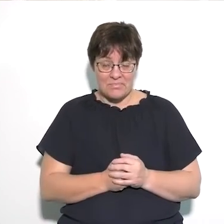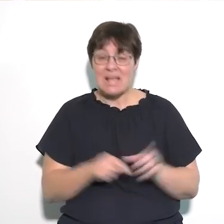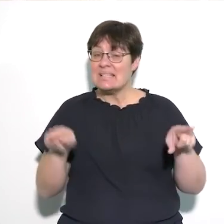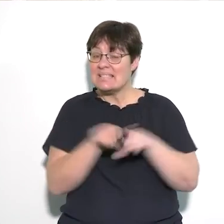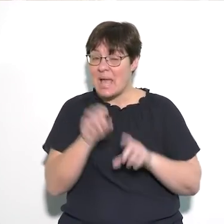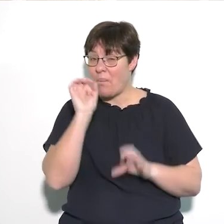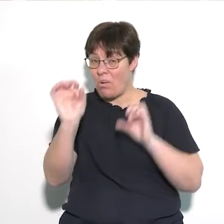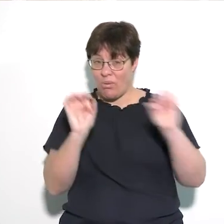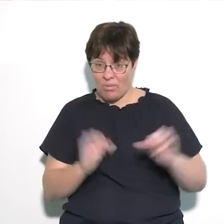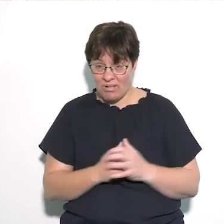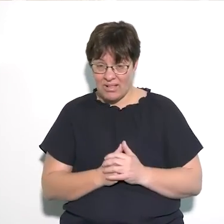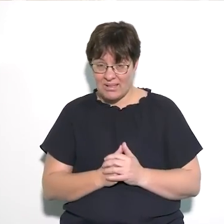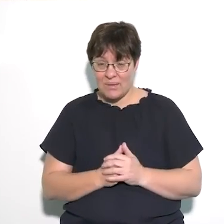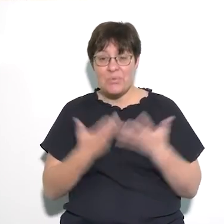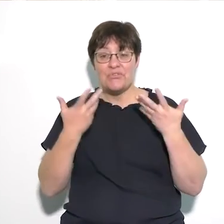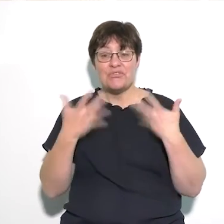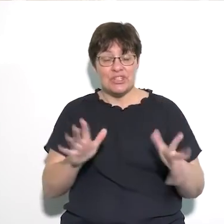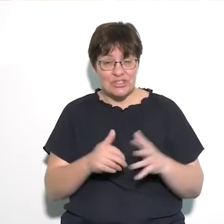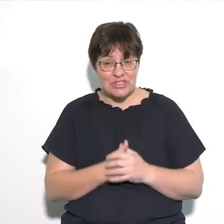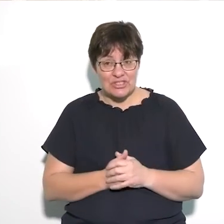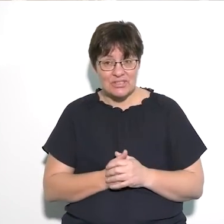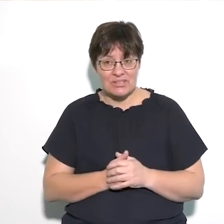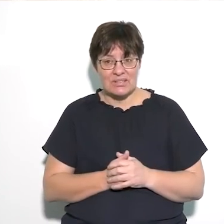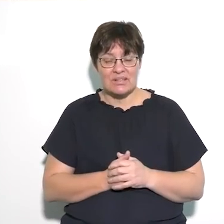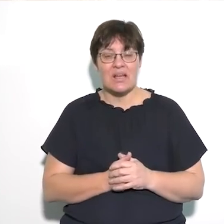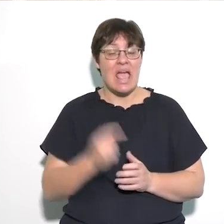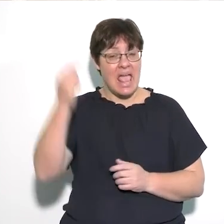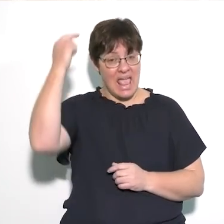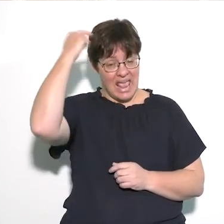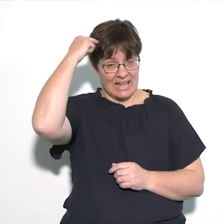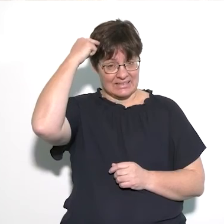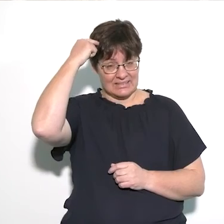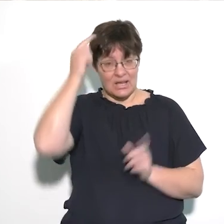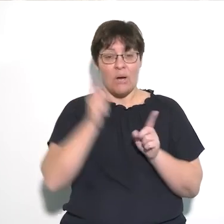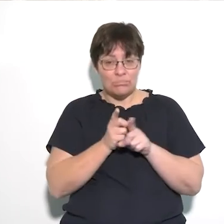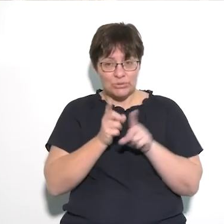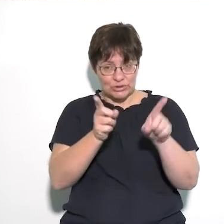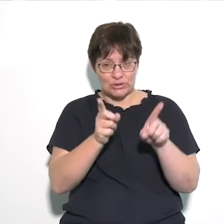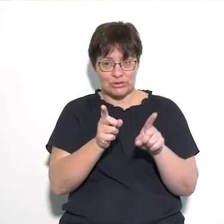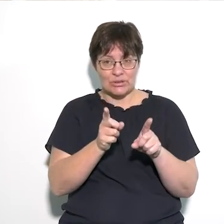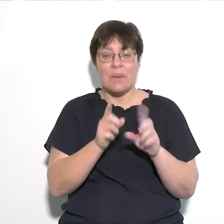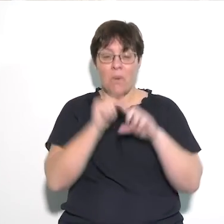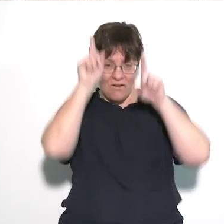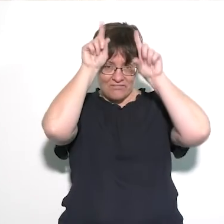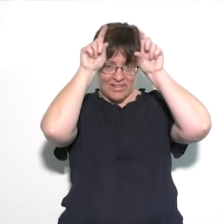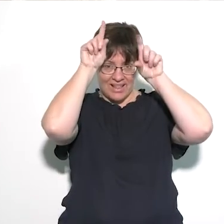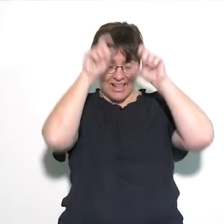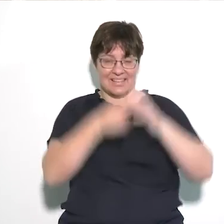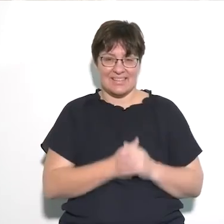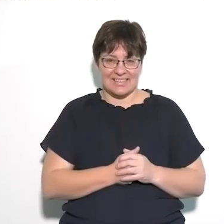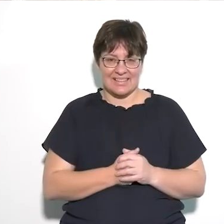same holes. When you've done that, make holes in the head and push in your